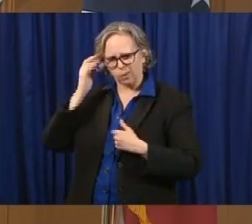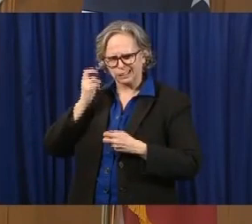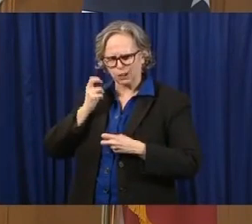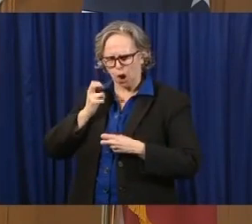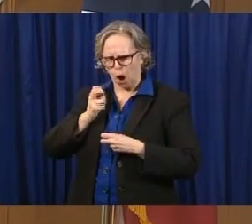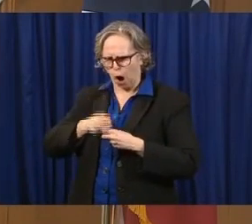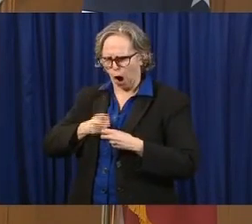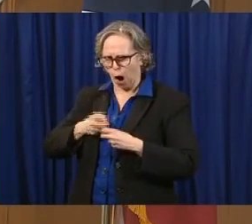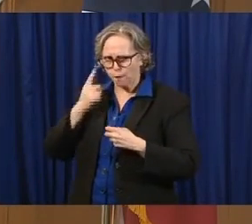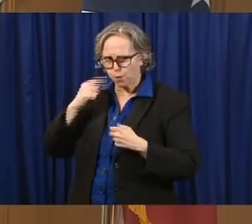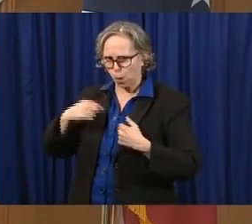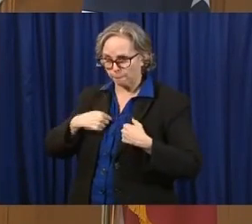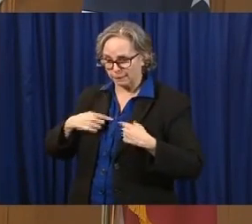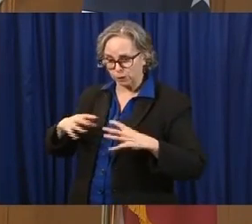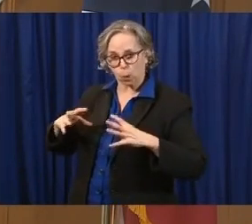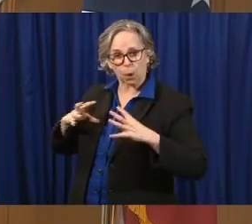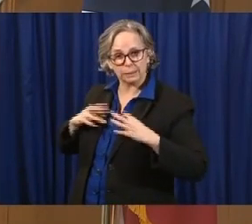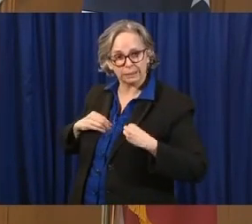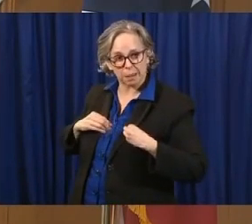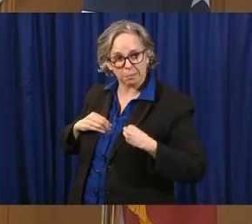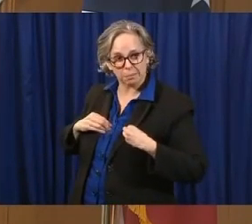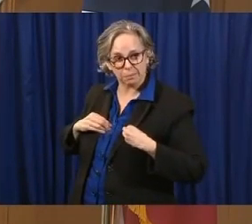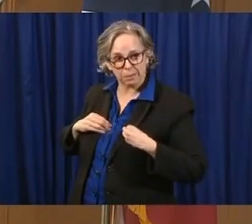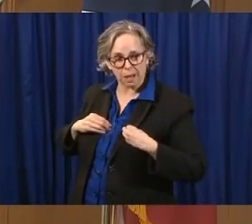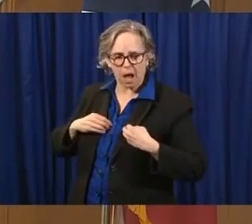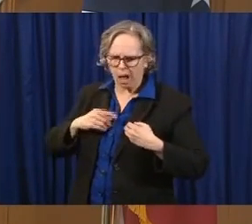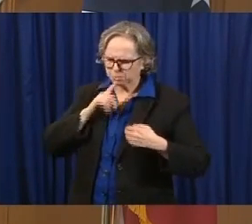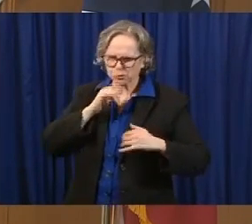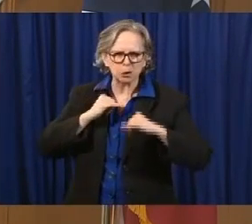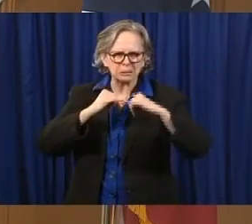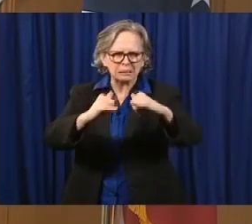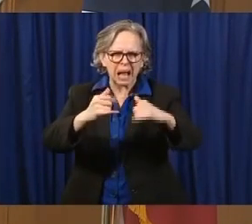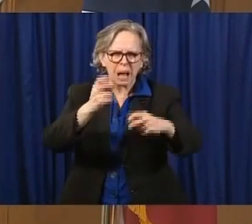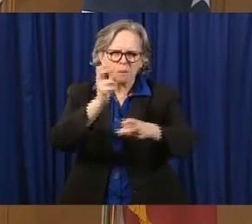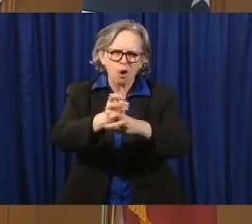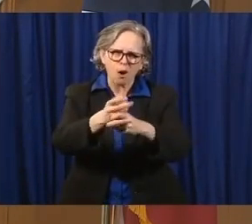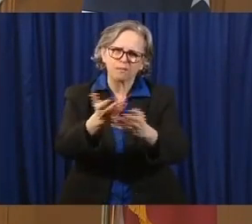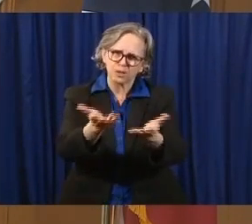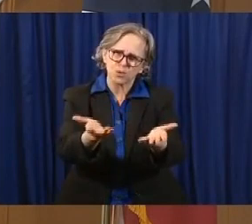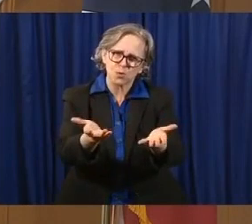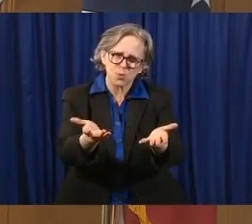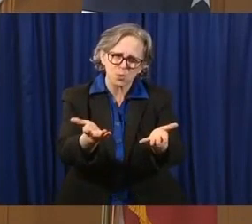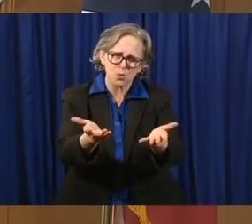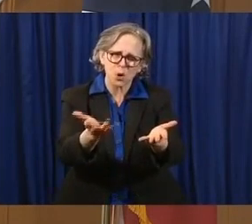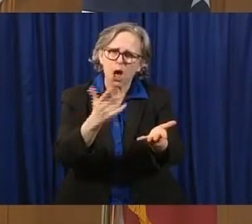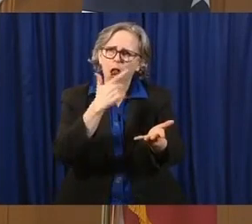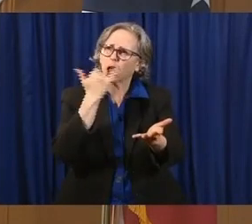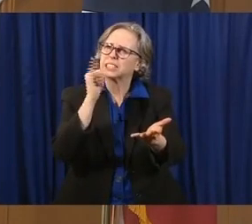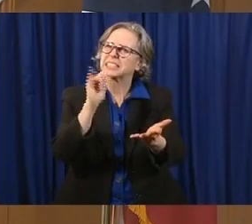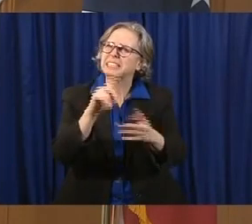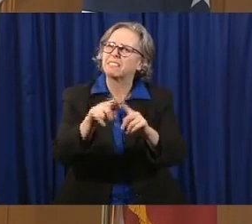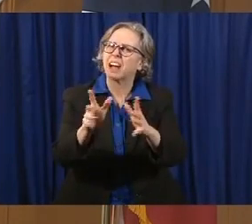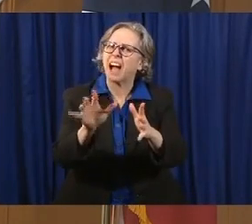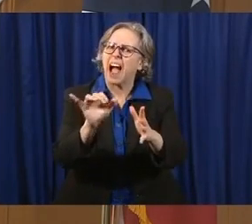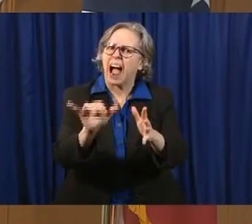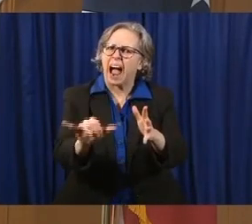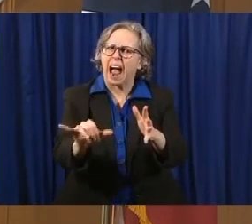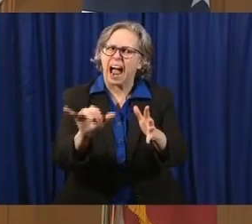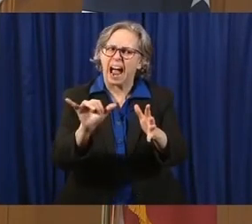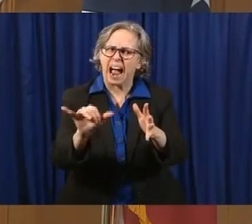so I suspect it's hard for other people to accept. But until there is a